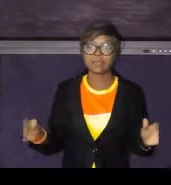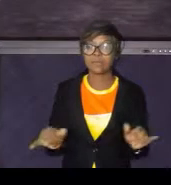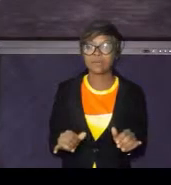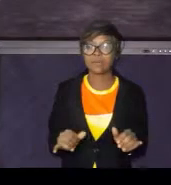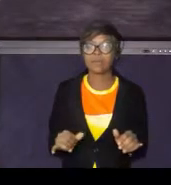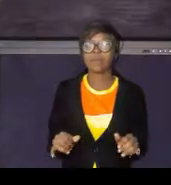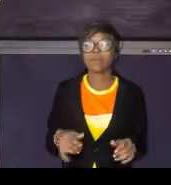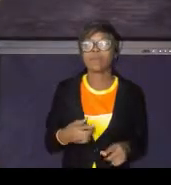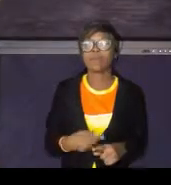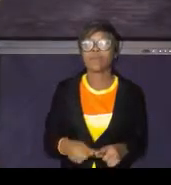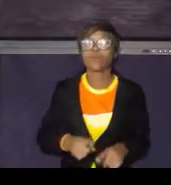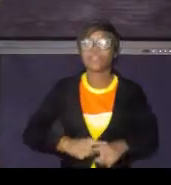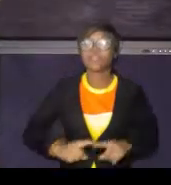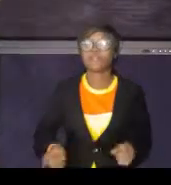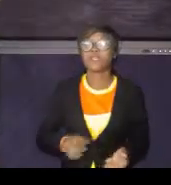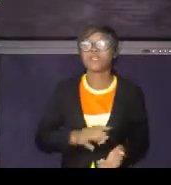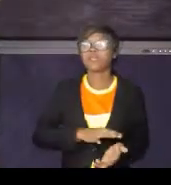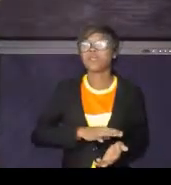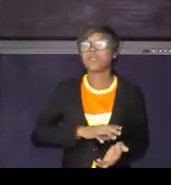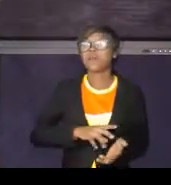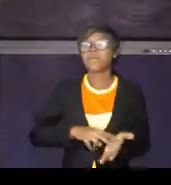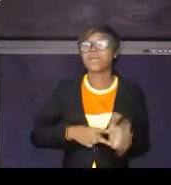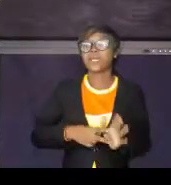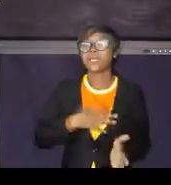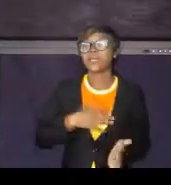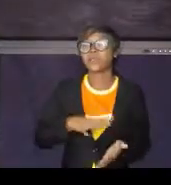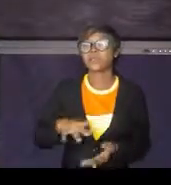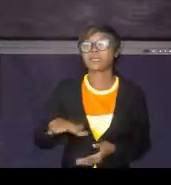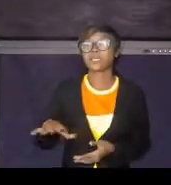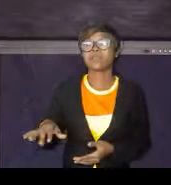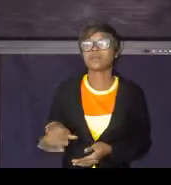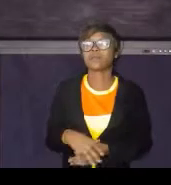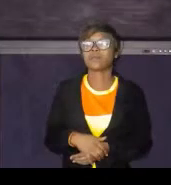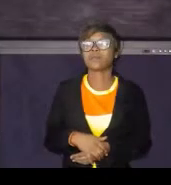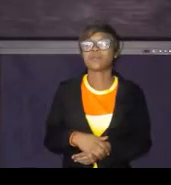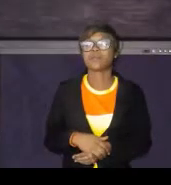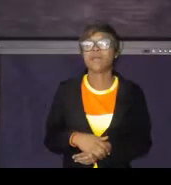sound, but they have different meanings.